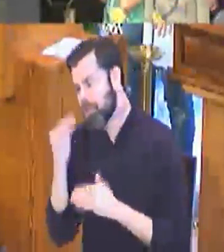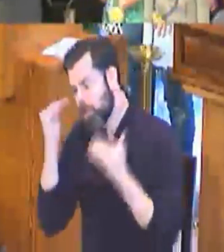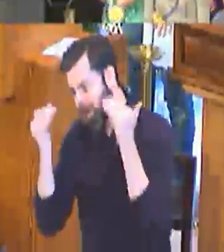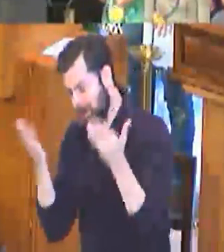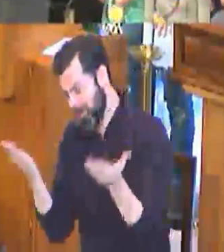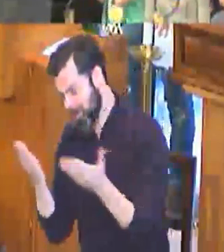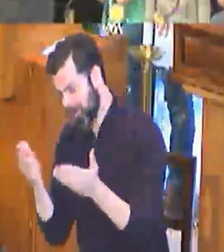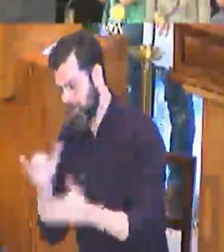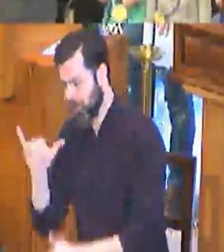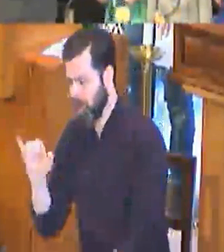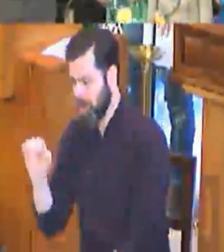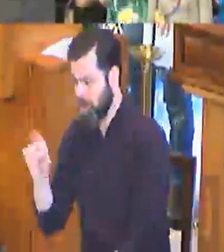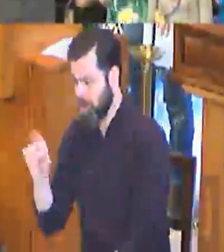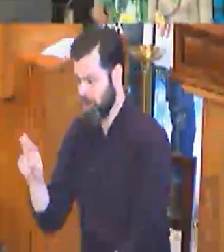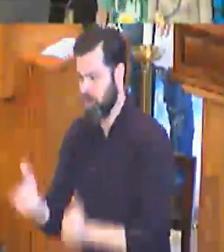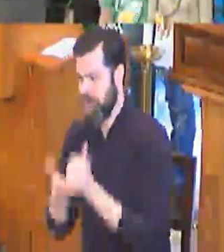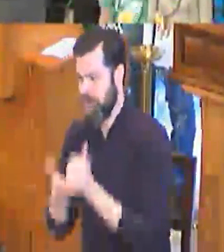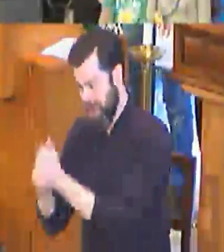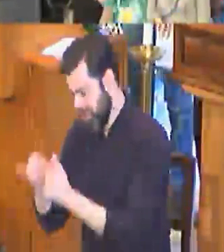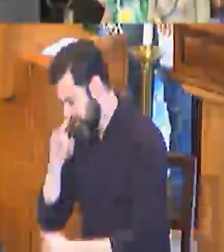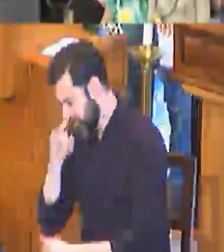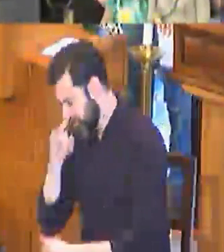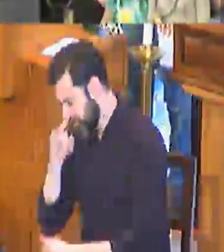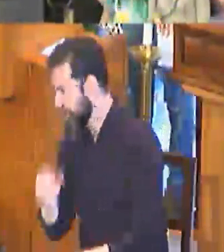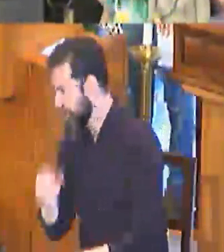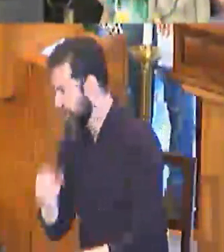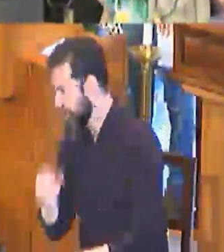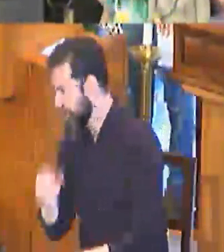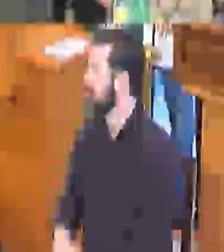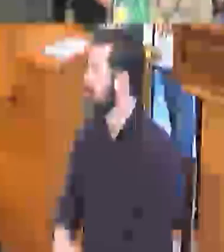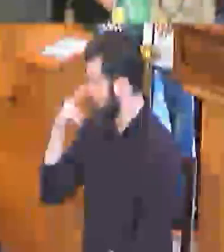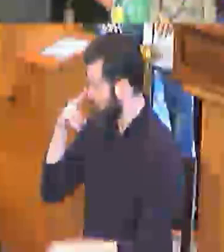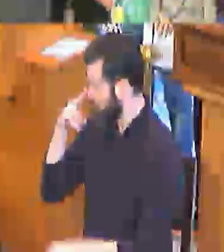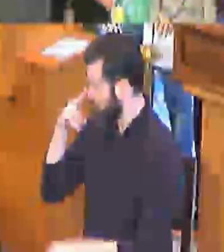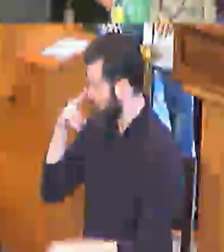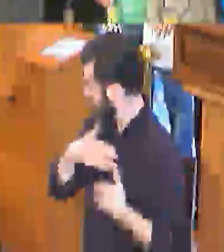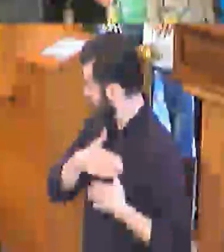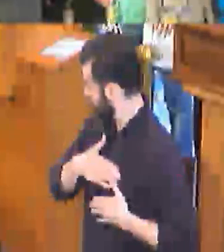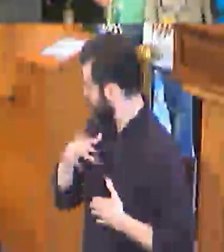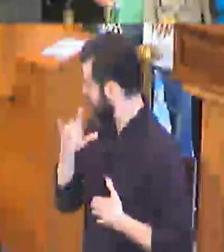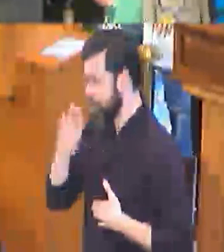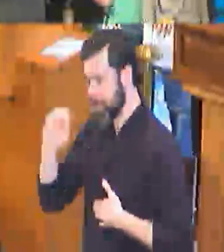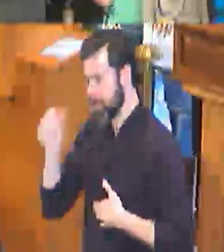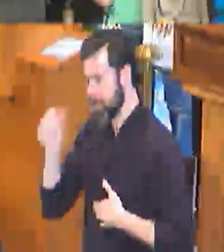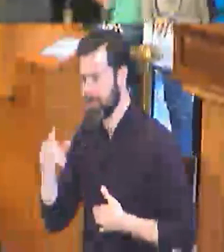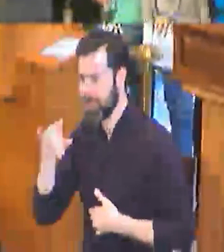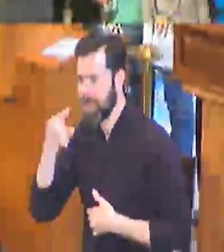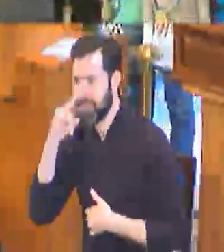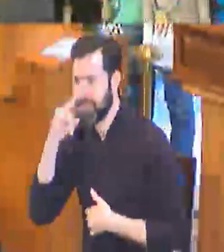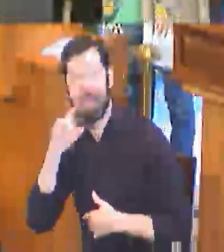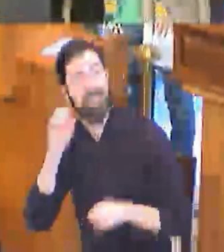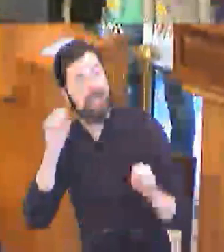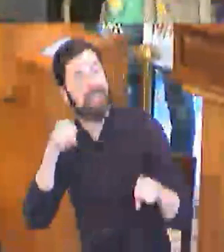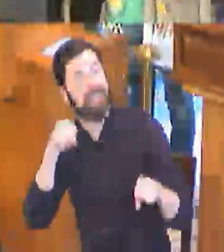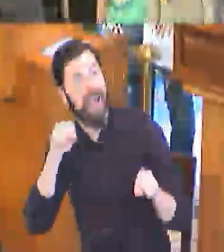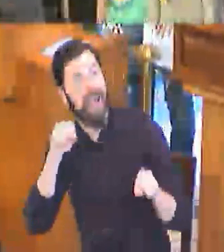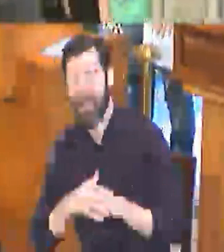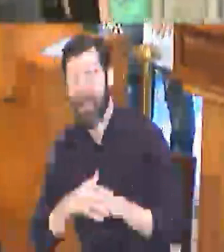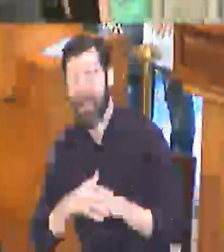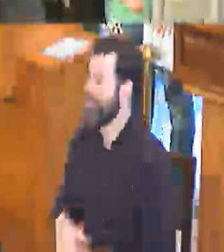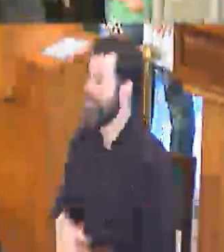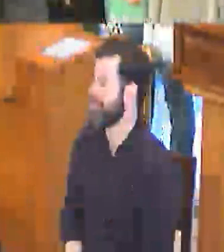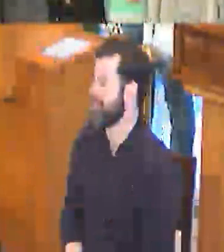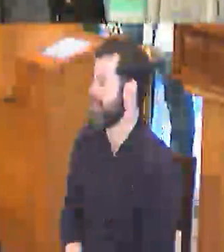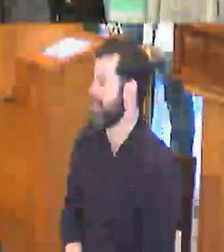YOU steps in and helps make that happen. Do you guys have fun making the bags? Yeah. Yay. Yay. Well, let's